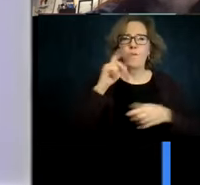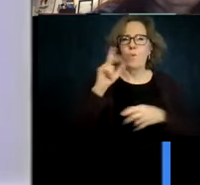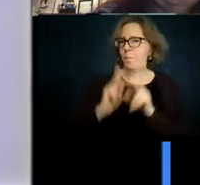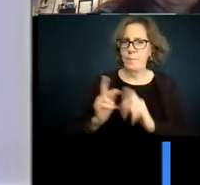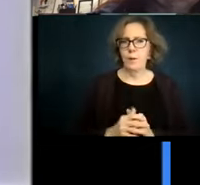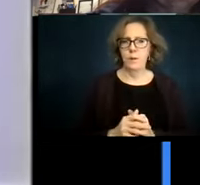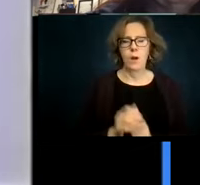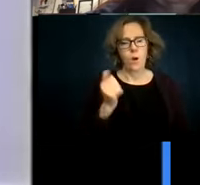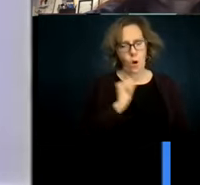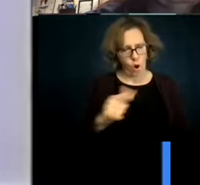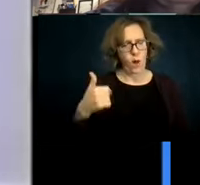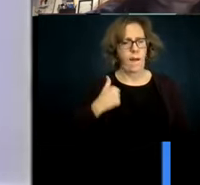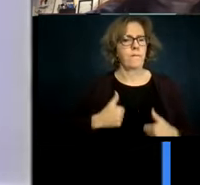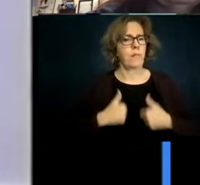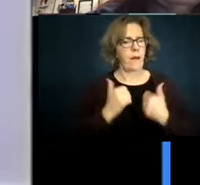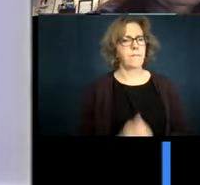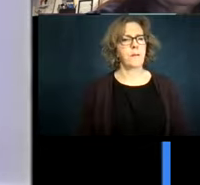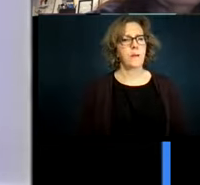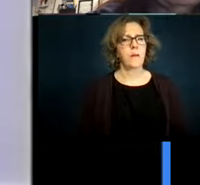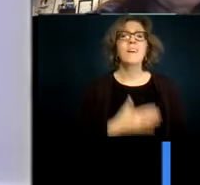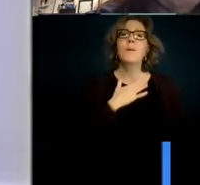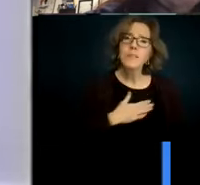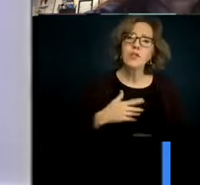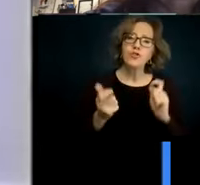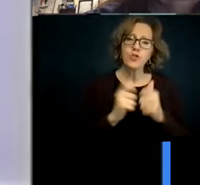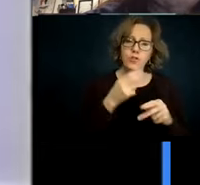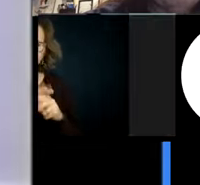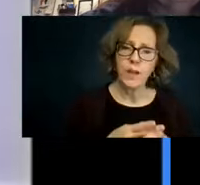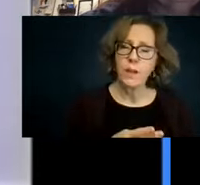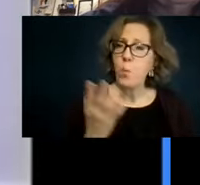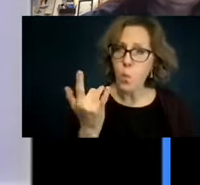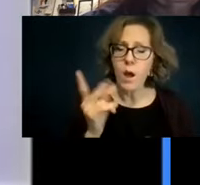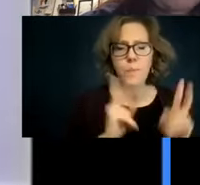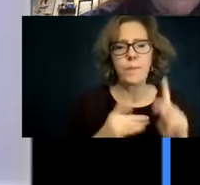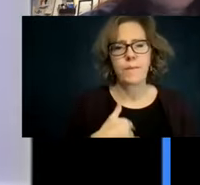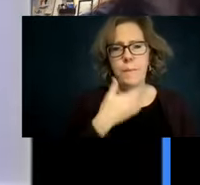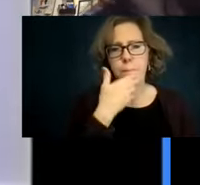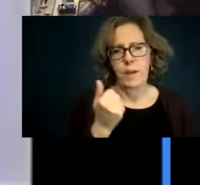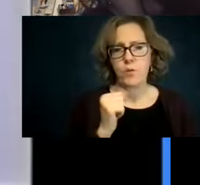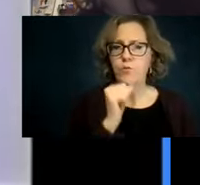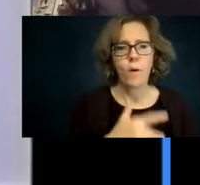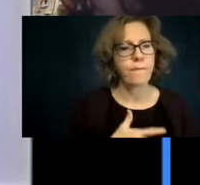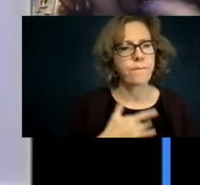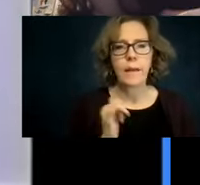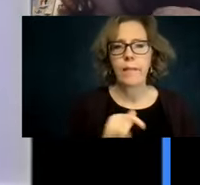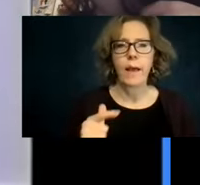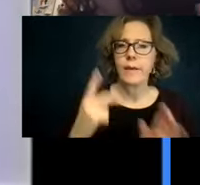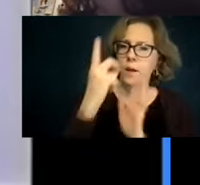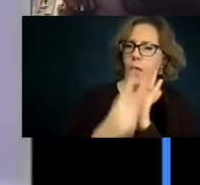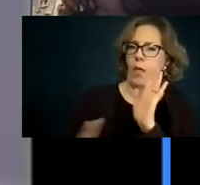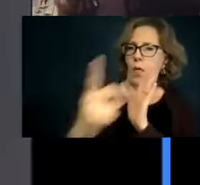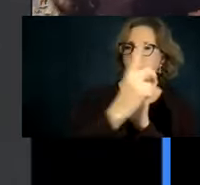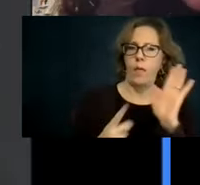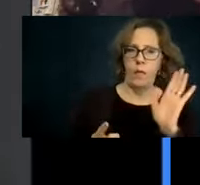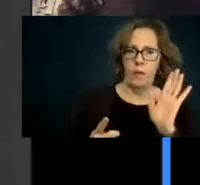life. Please, change the name so people can feel better and not feel like they're being discriminated. Thank